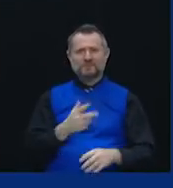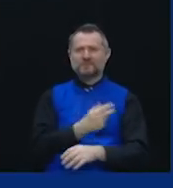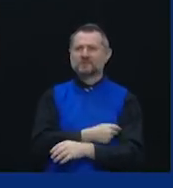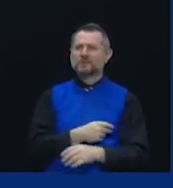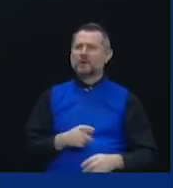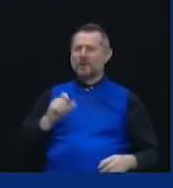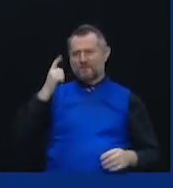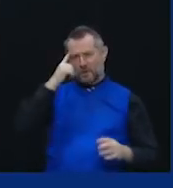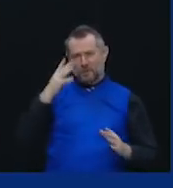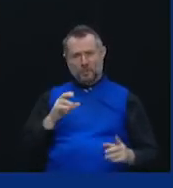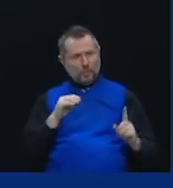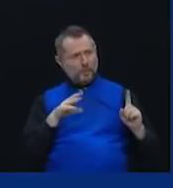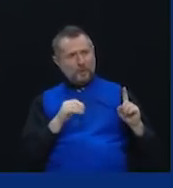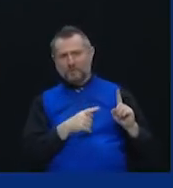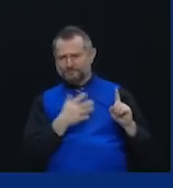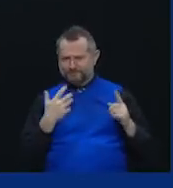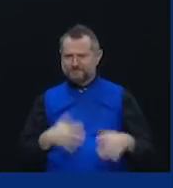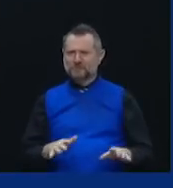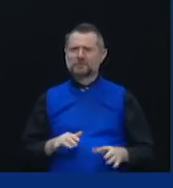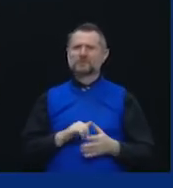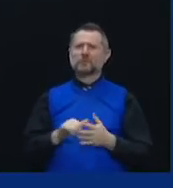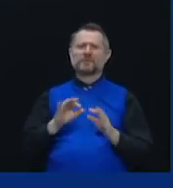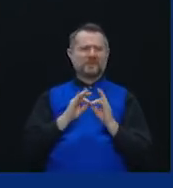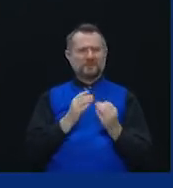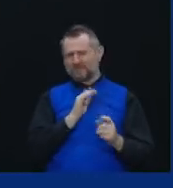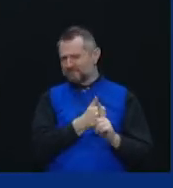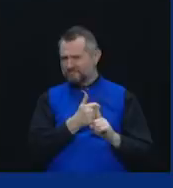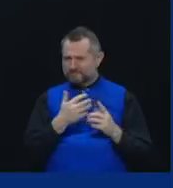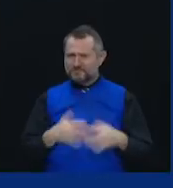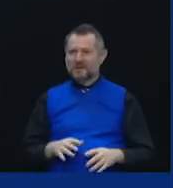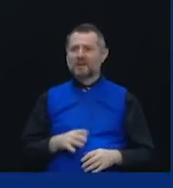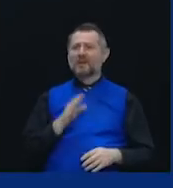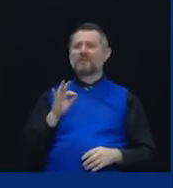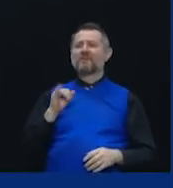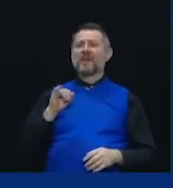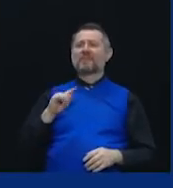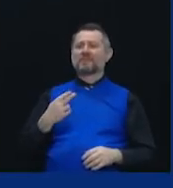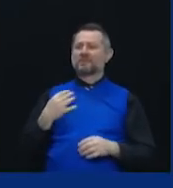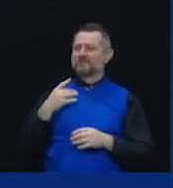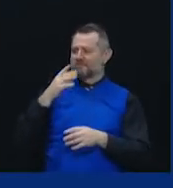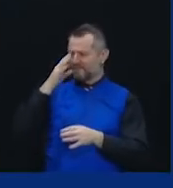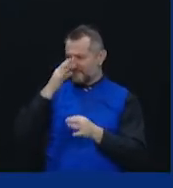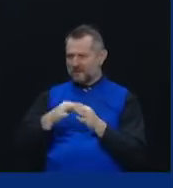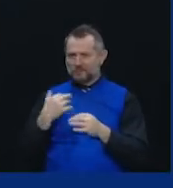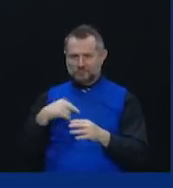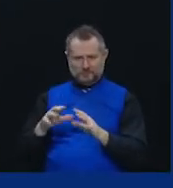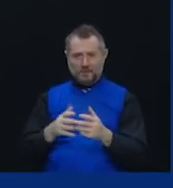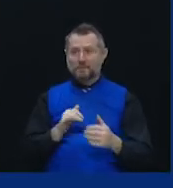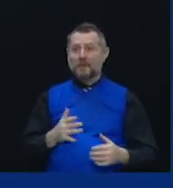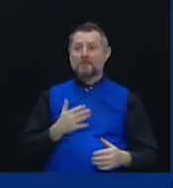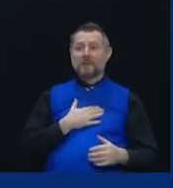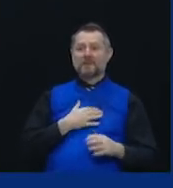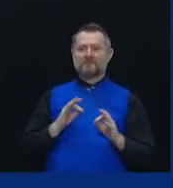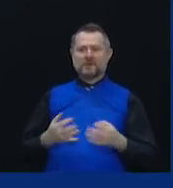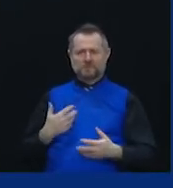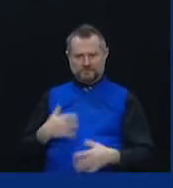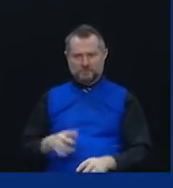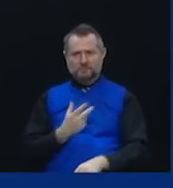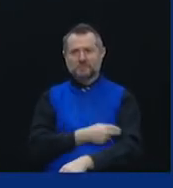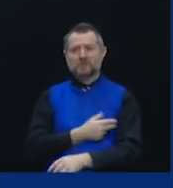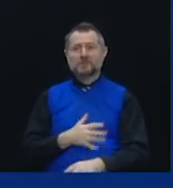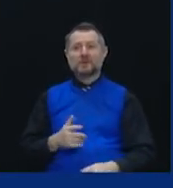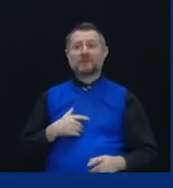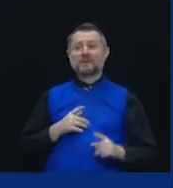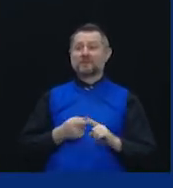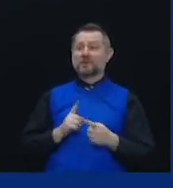taken the vaccine. Faith leaders have taken the vaccine. My family has taken the vaccine. And when close friends call and ask whether